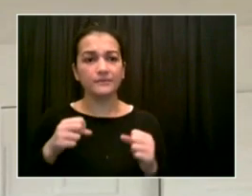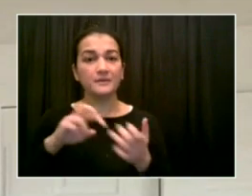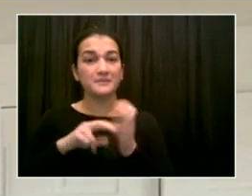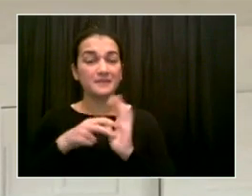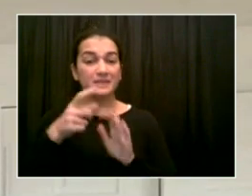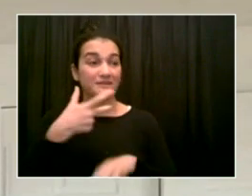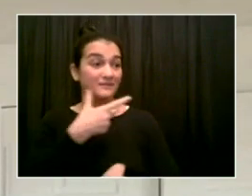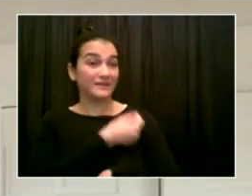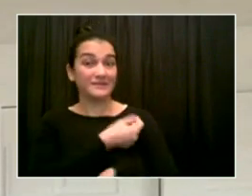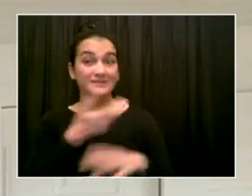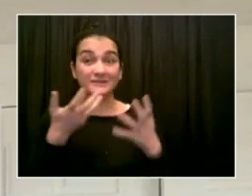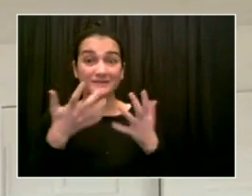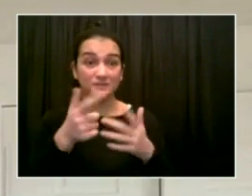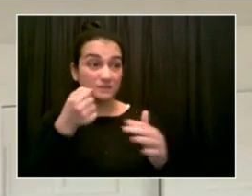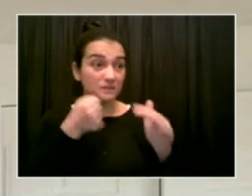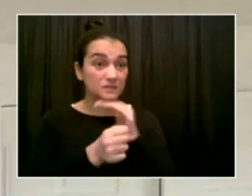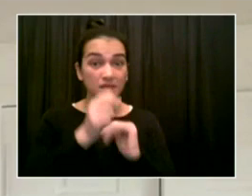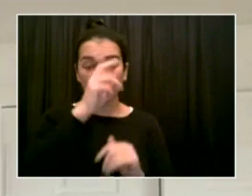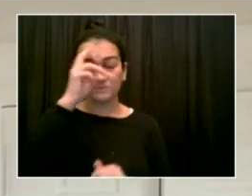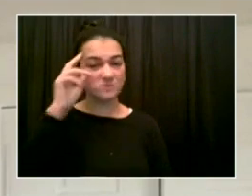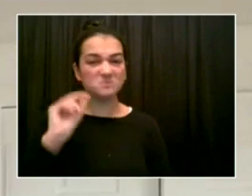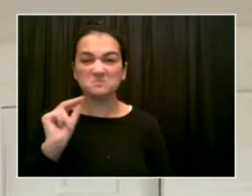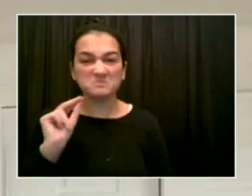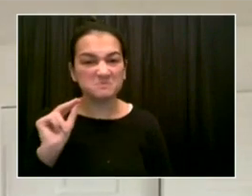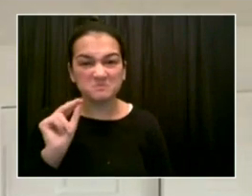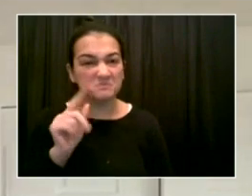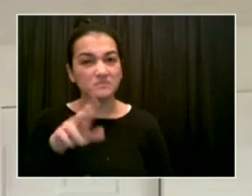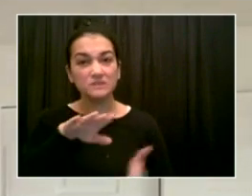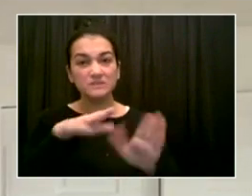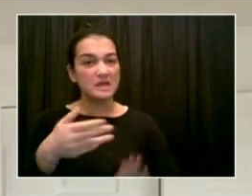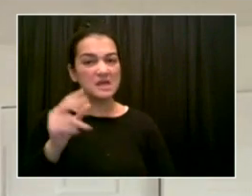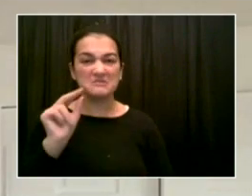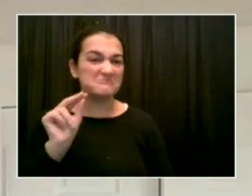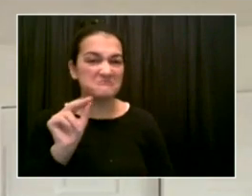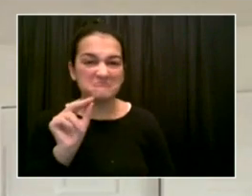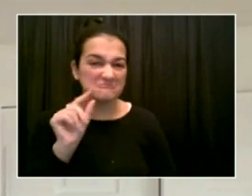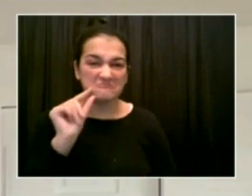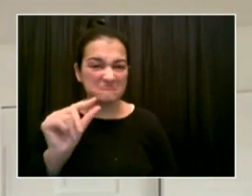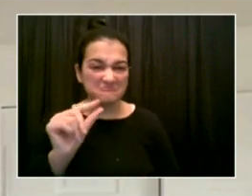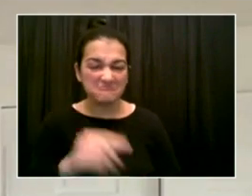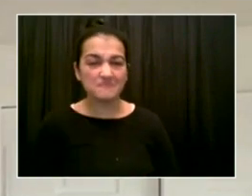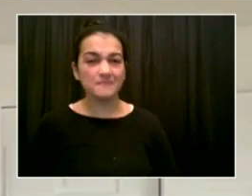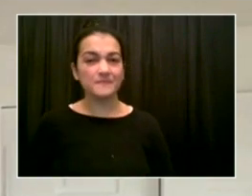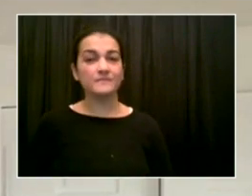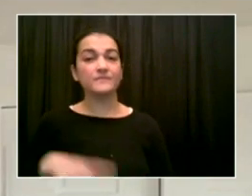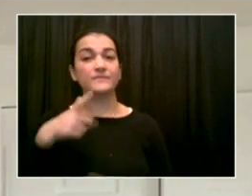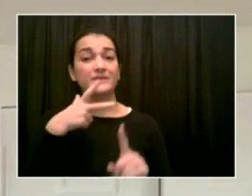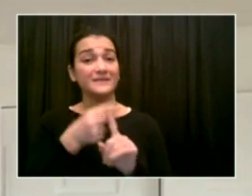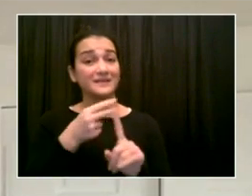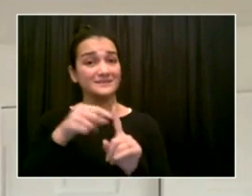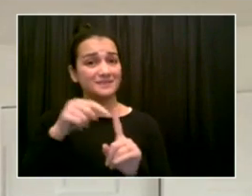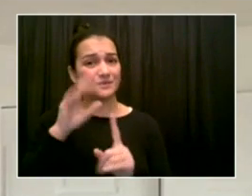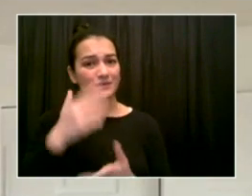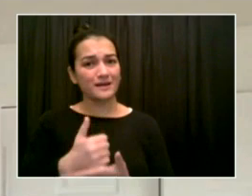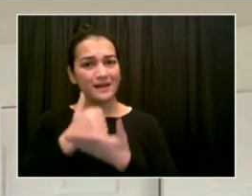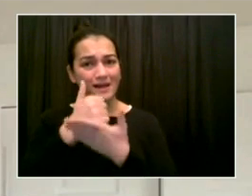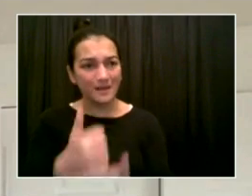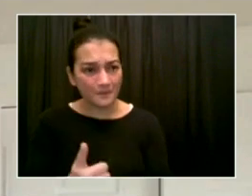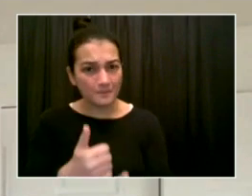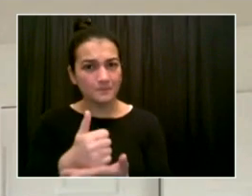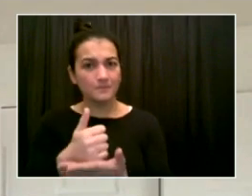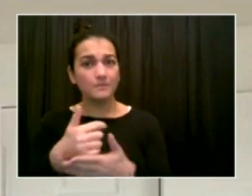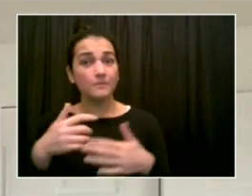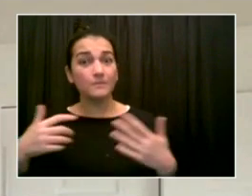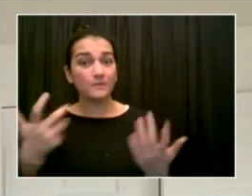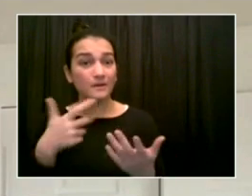it is critical that all New Yorkers seize this opportunity to get a booster shot, especially if you are in groups